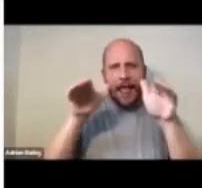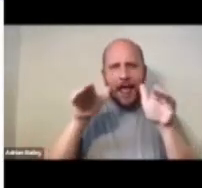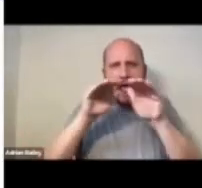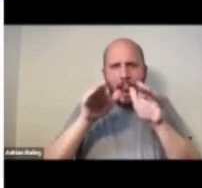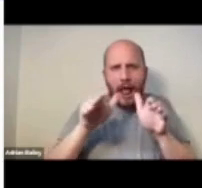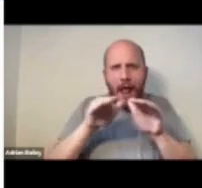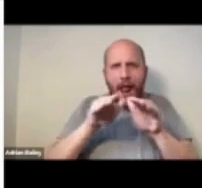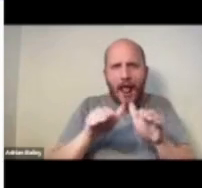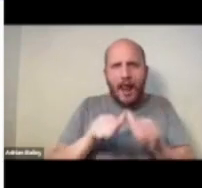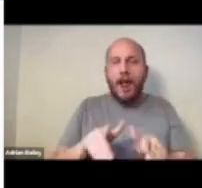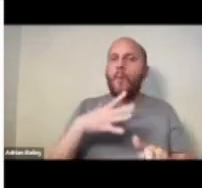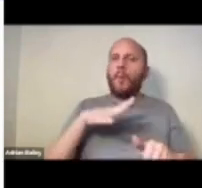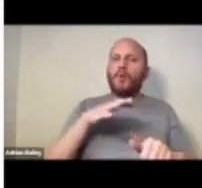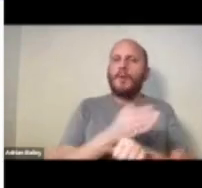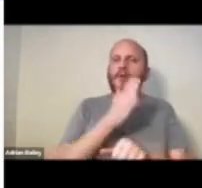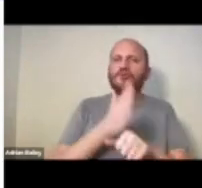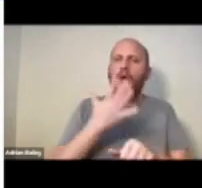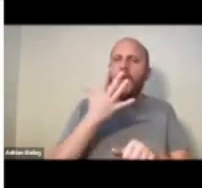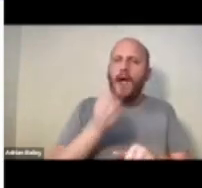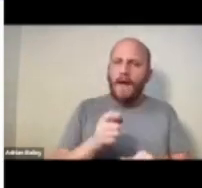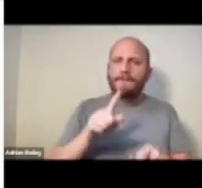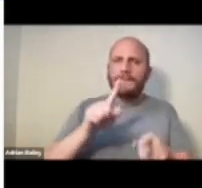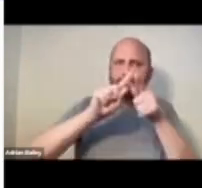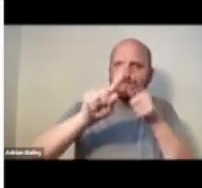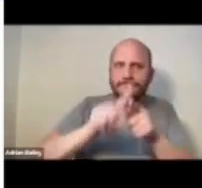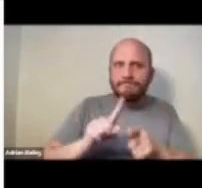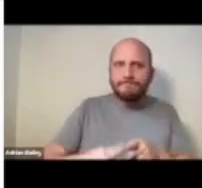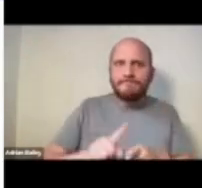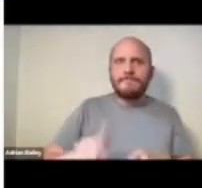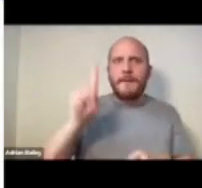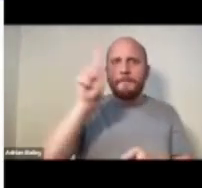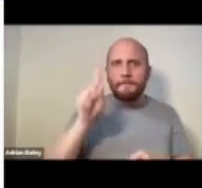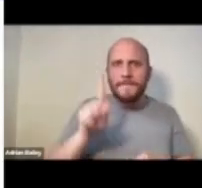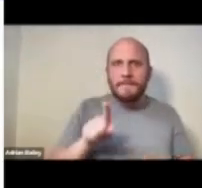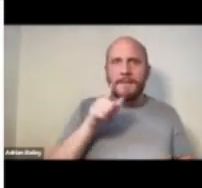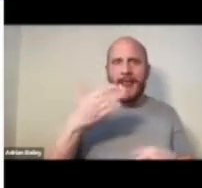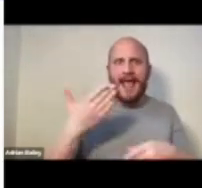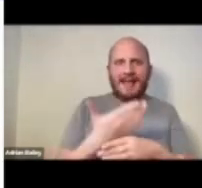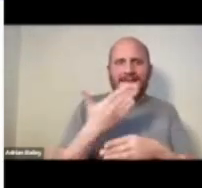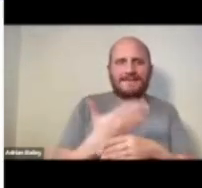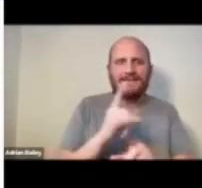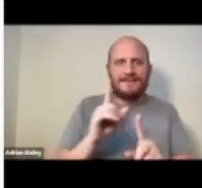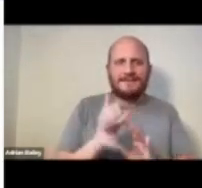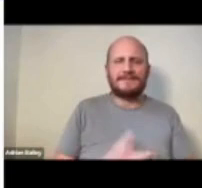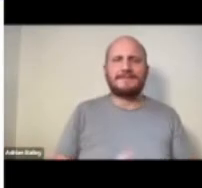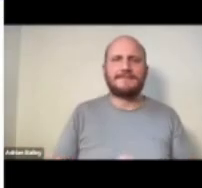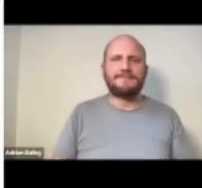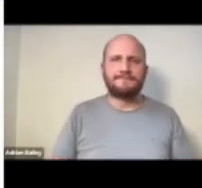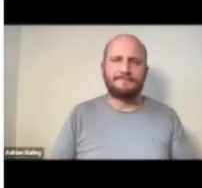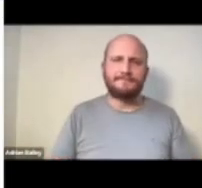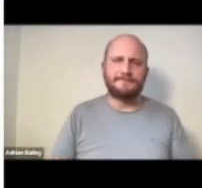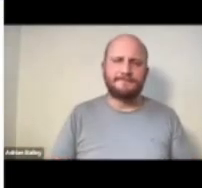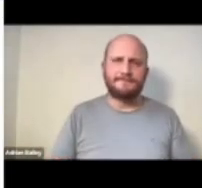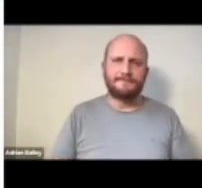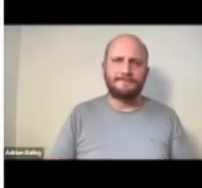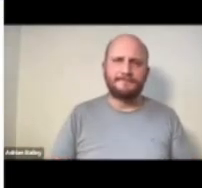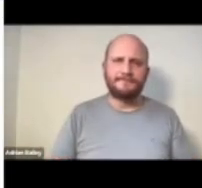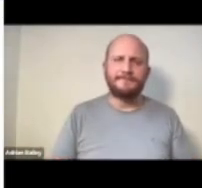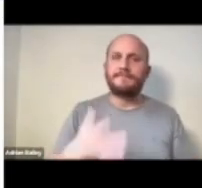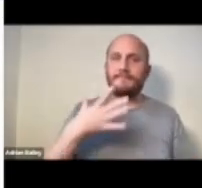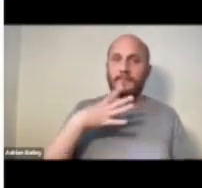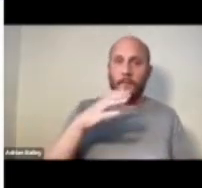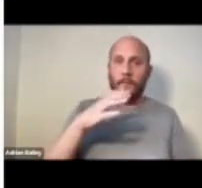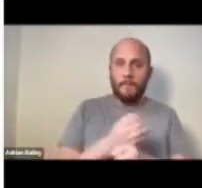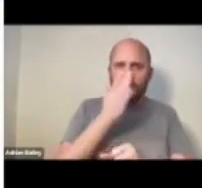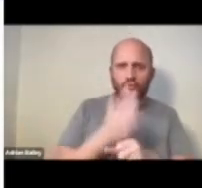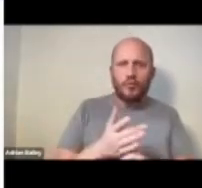the layers of people and activities. we want to collect surveys in proportion to different audience